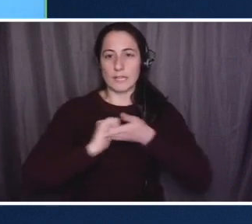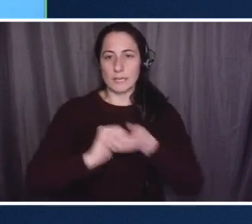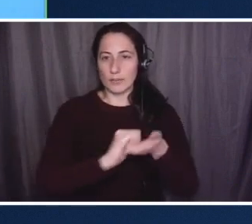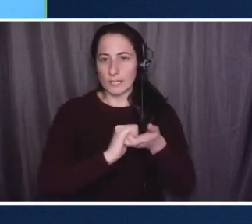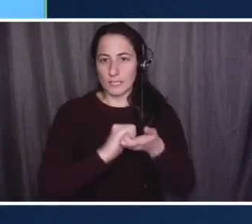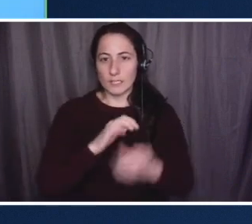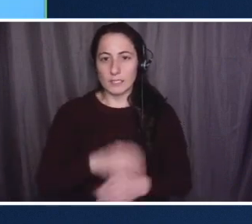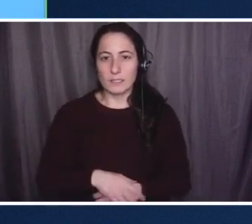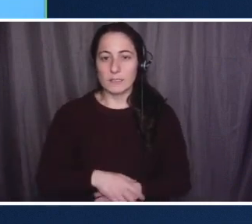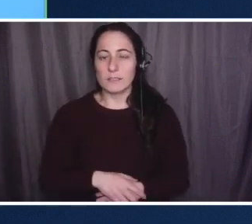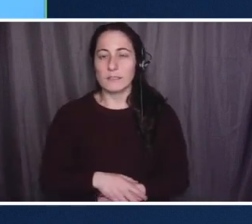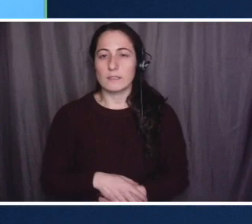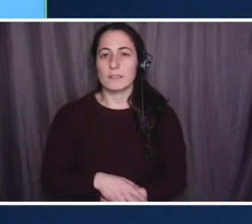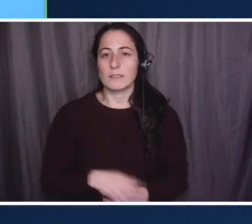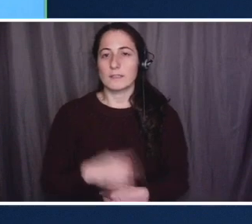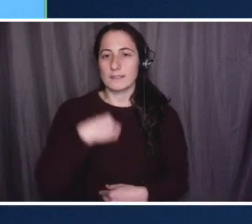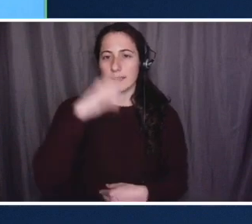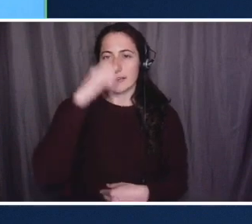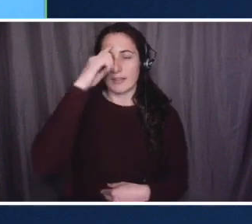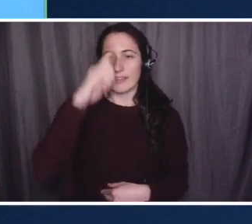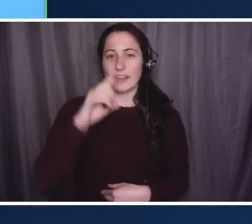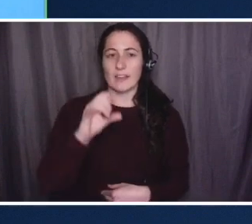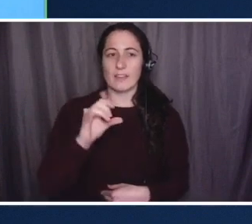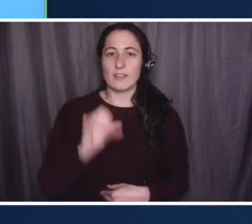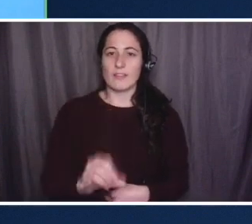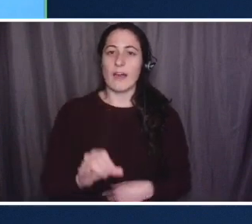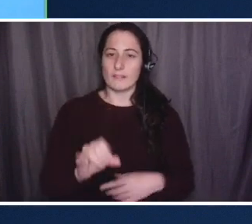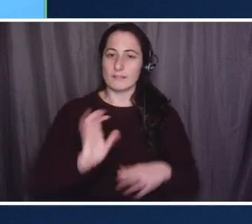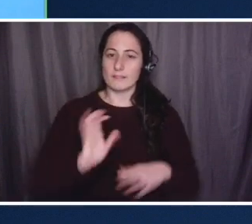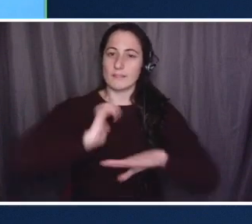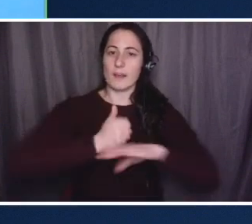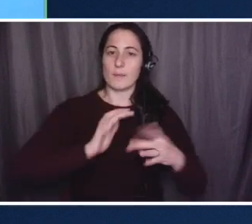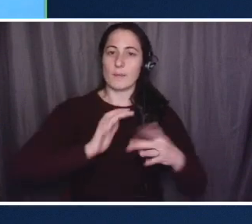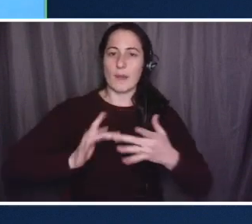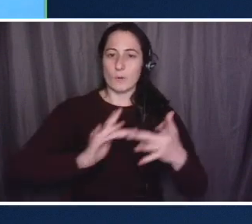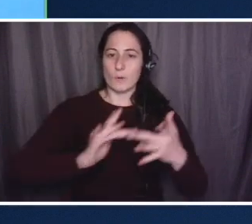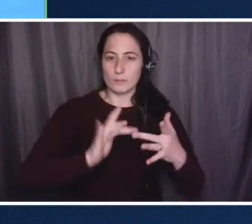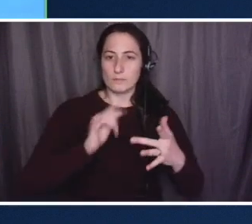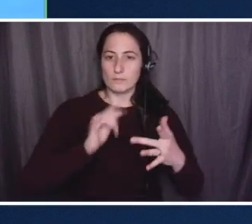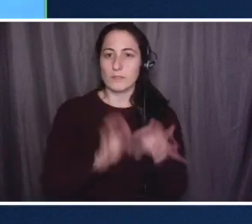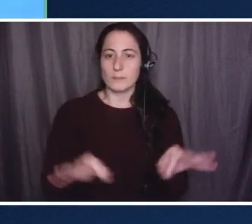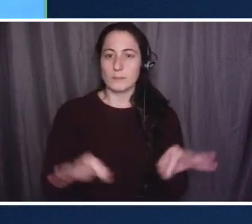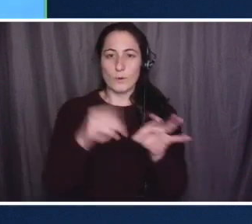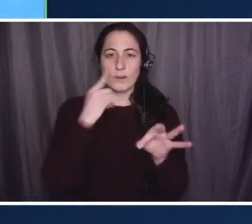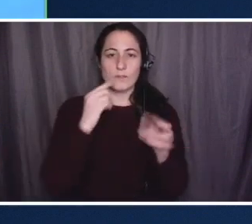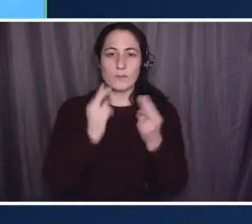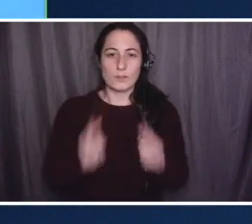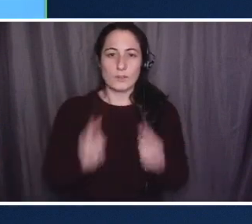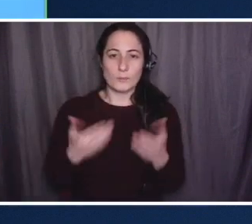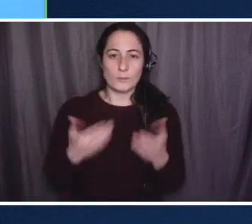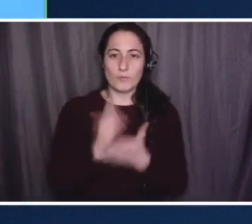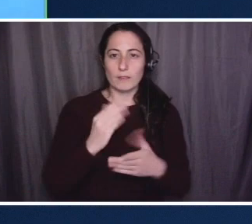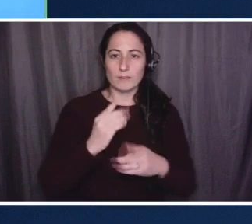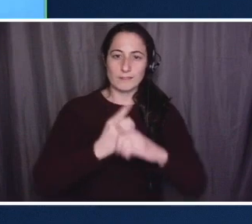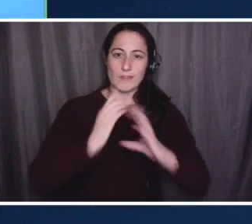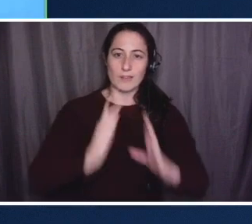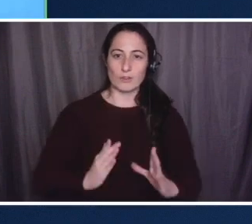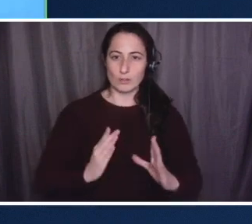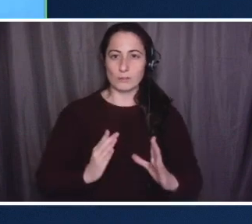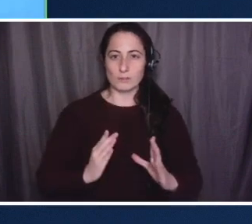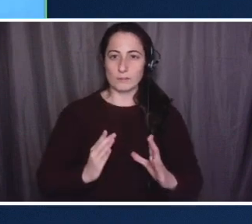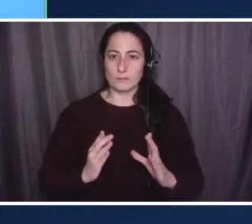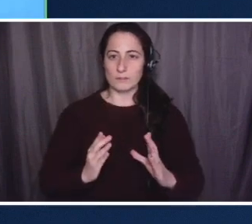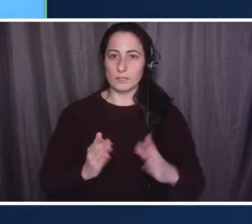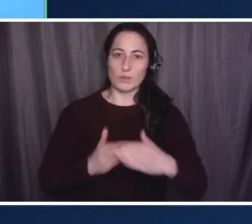I think that the creation of networks is extremely important for human rights defenders across borders. Legal